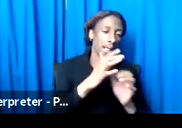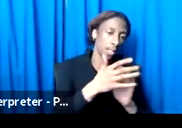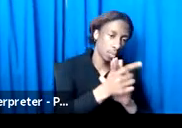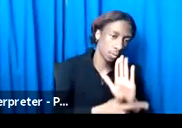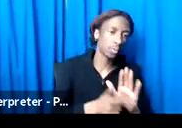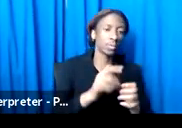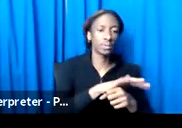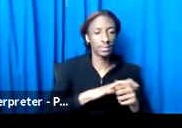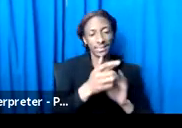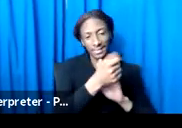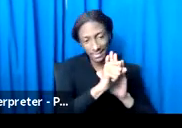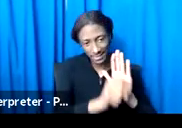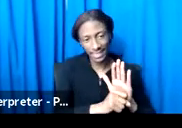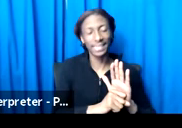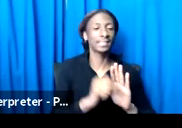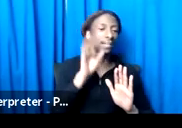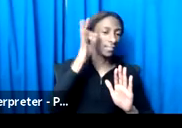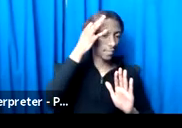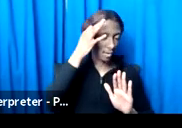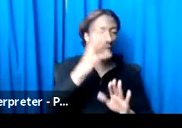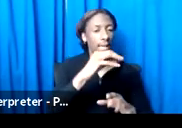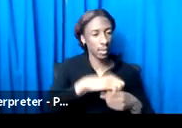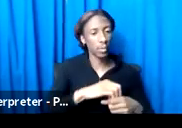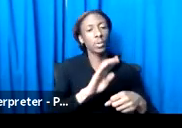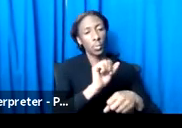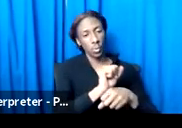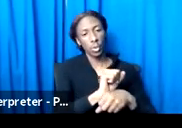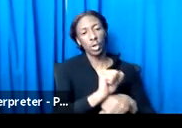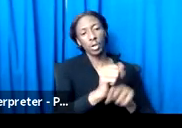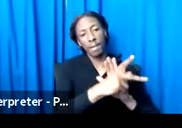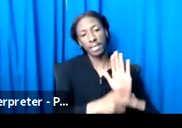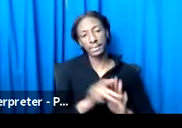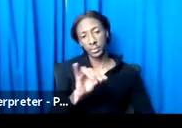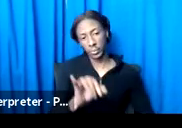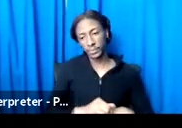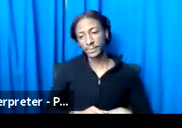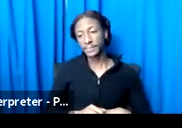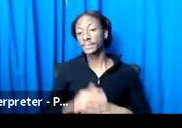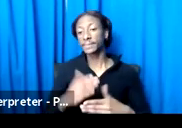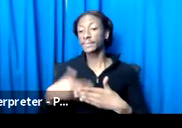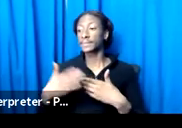and regulations, including that of a local business or workplace. Next slide.